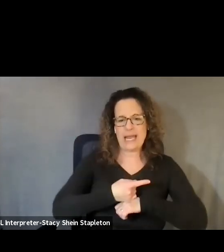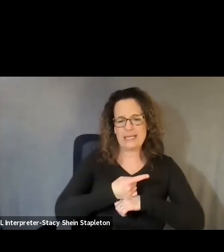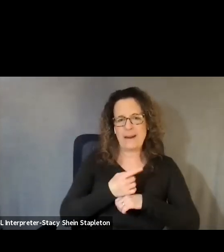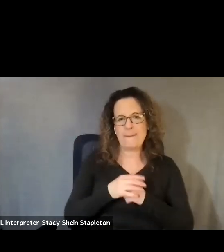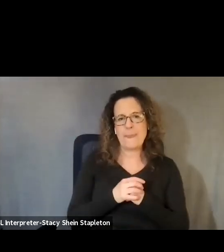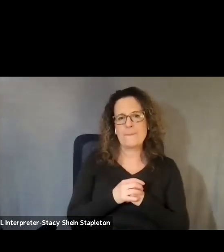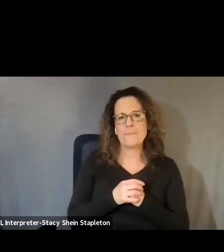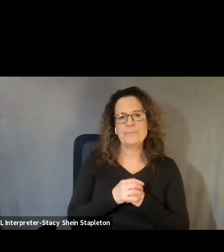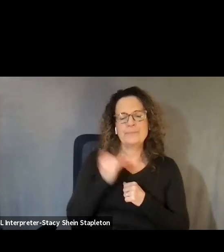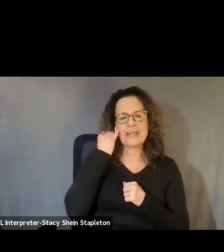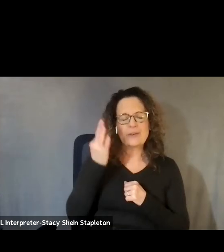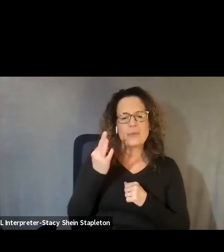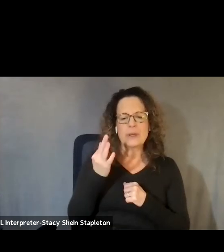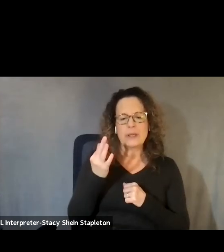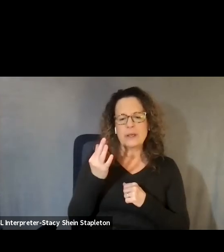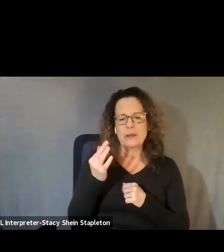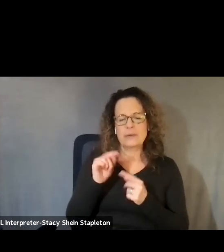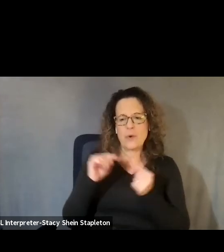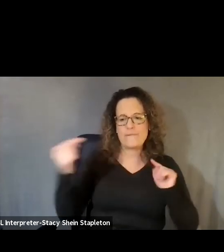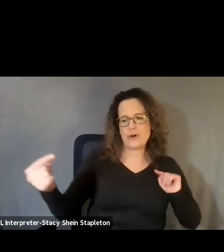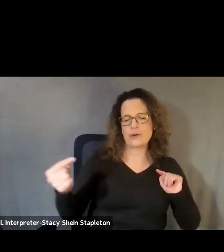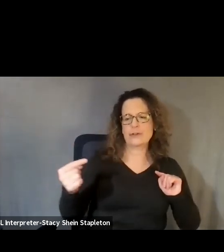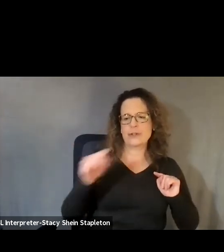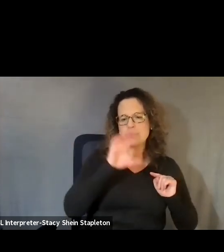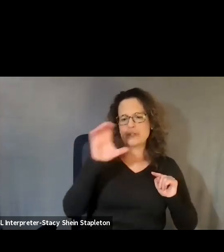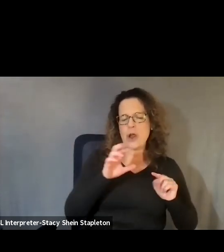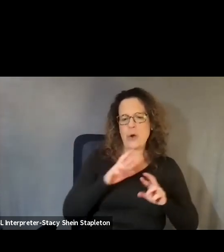prospect of re-reversing the Chicago River. Thank you.